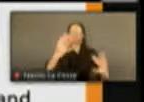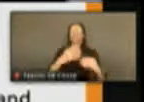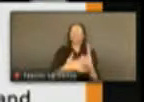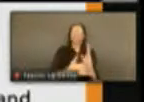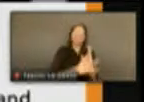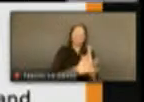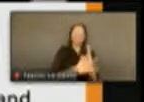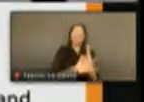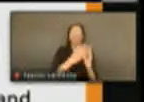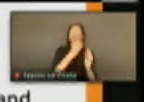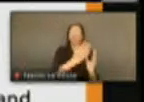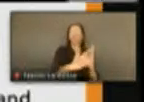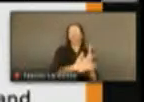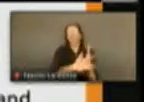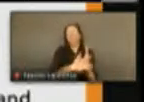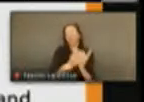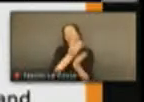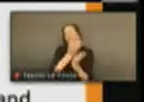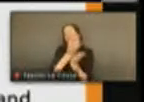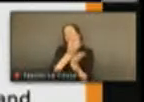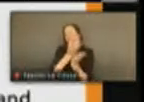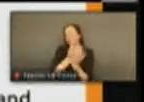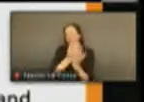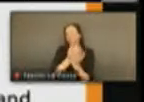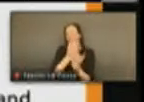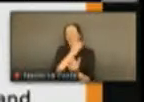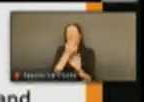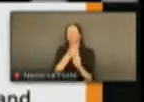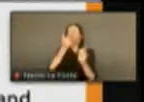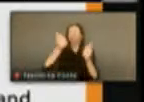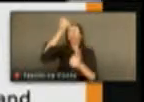more information, please visit